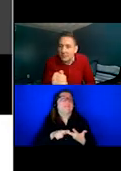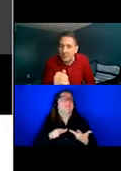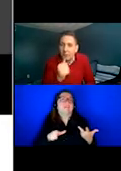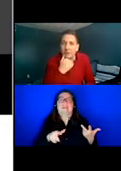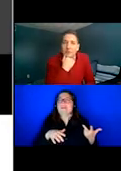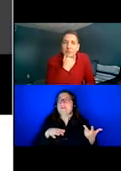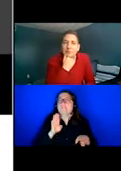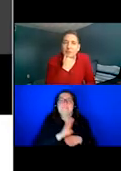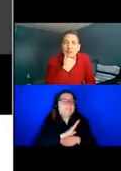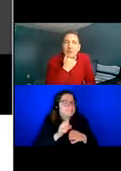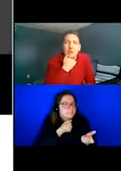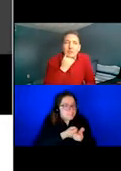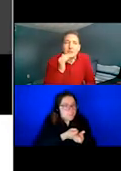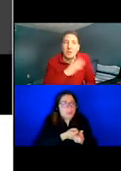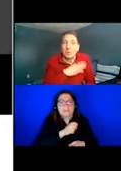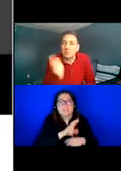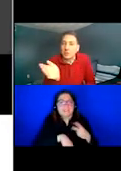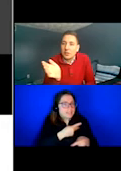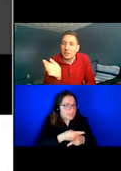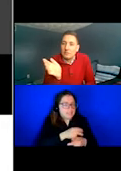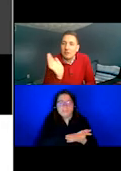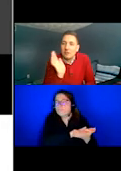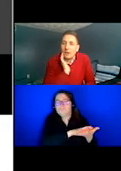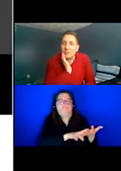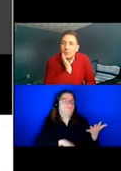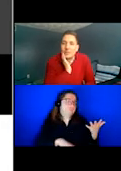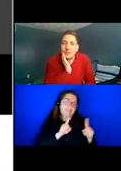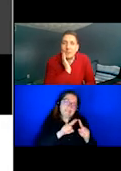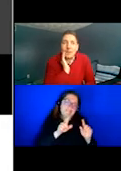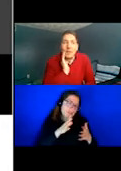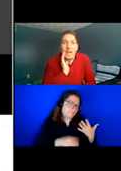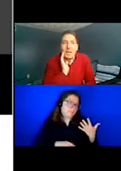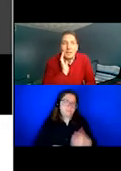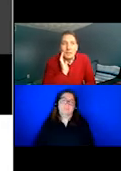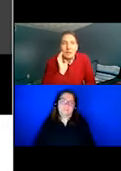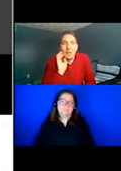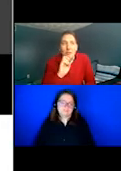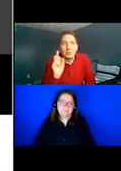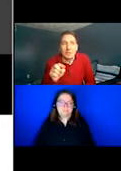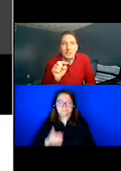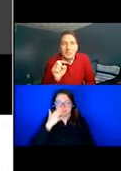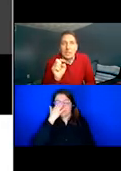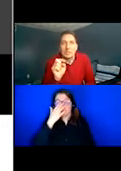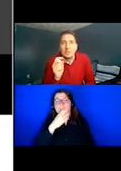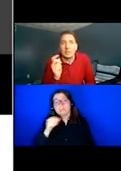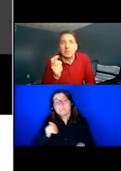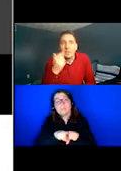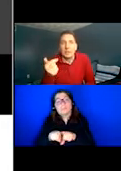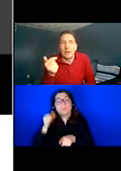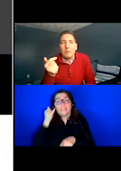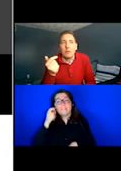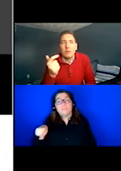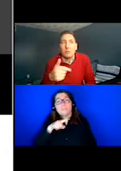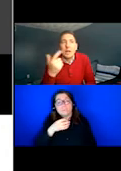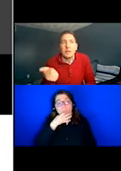business support type of thing. So it's always good to think about what's that. And then, if you're transitioning,